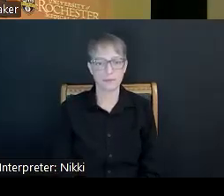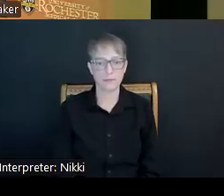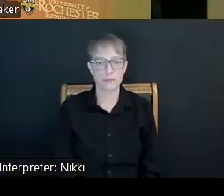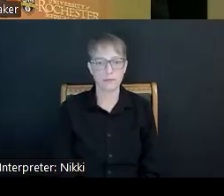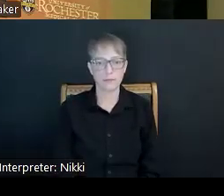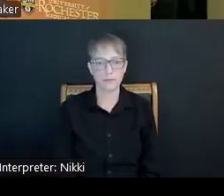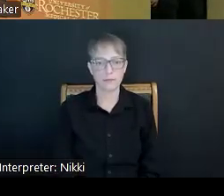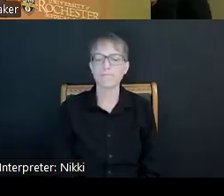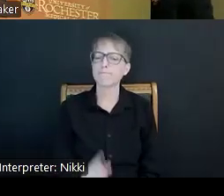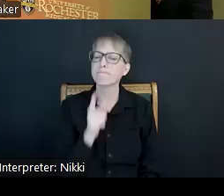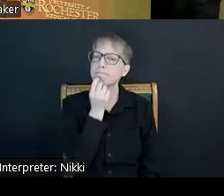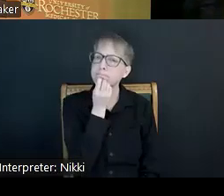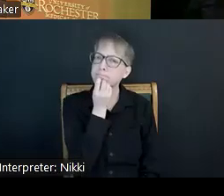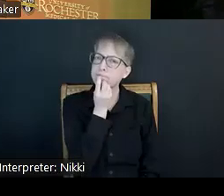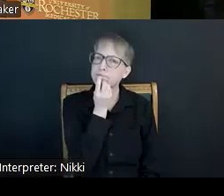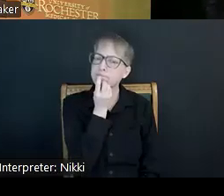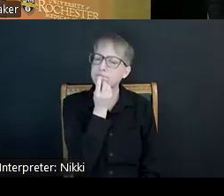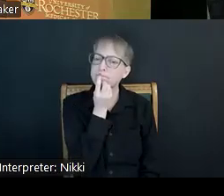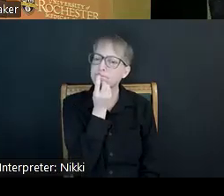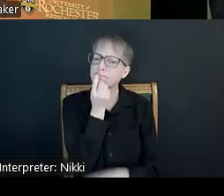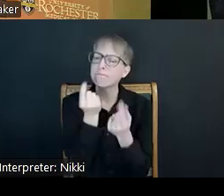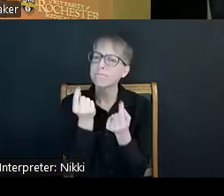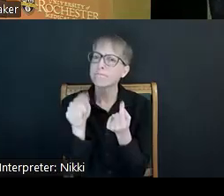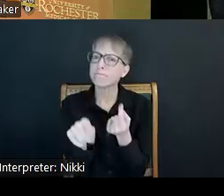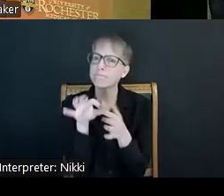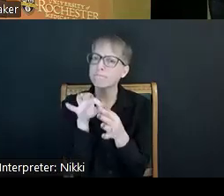What could this be?